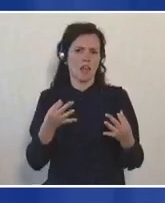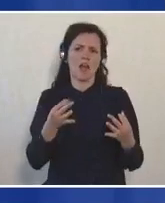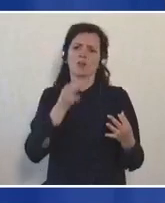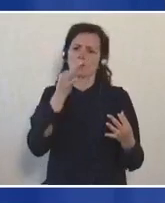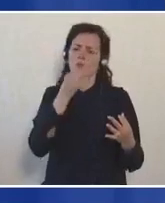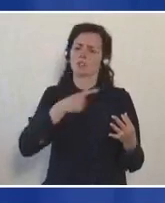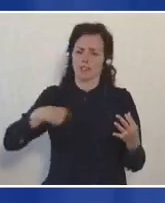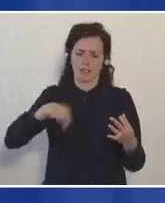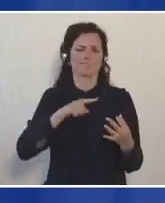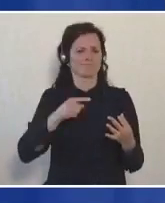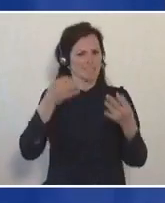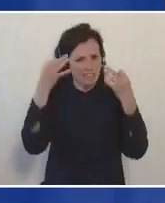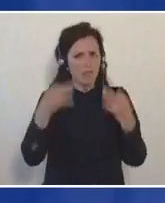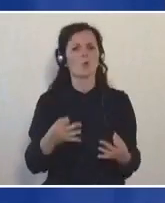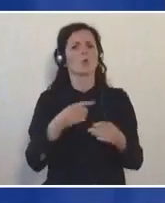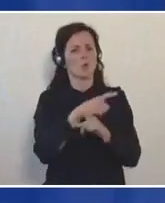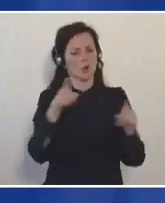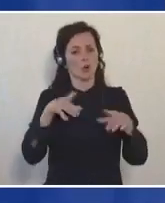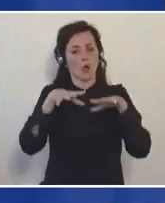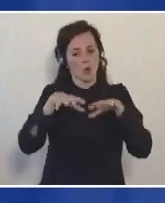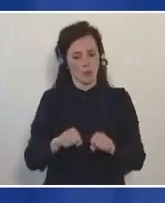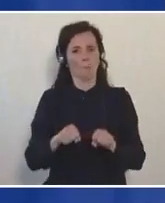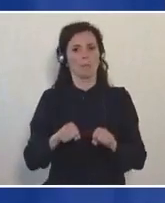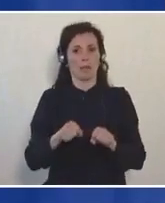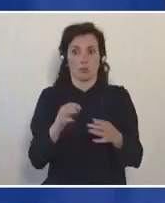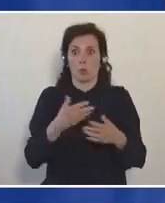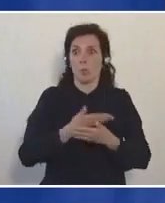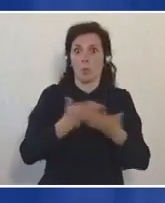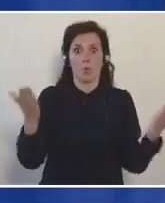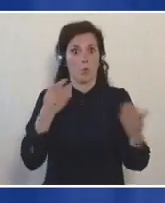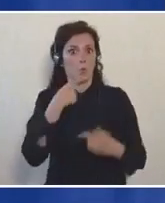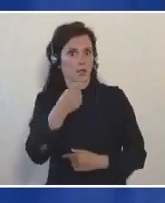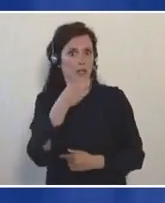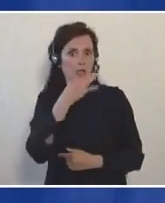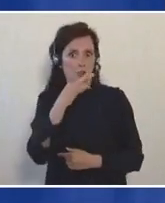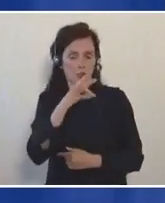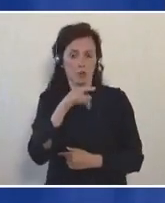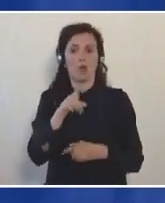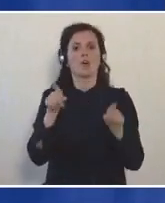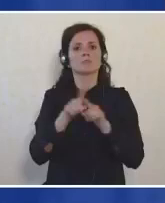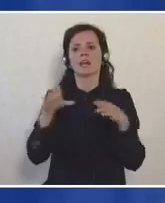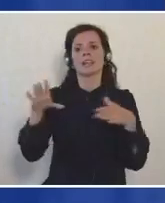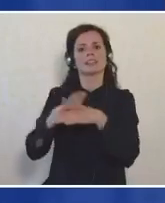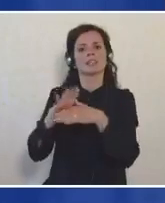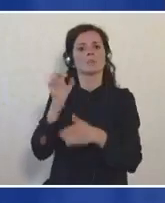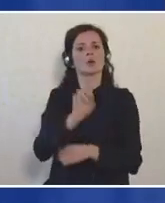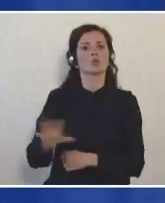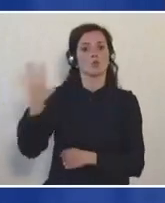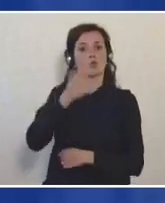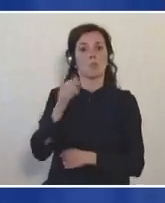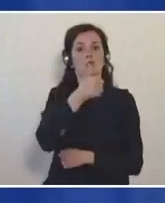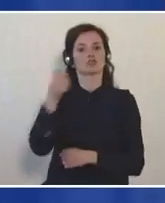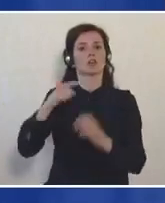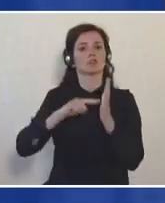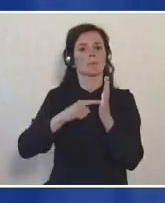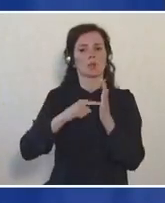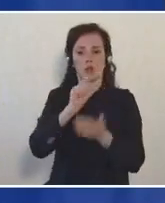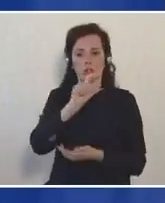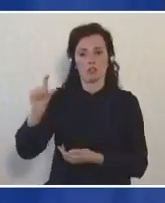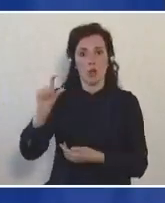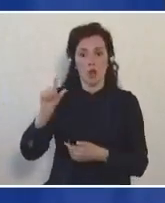goes for Team Europe, pledging 100 million doses till the end of the year to be